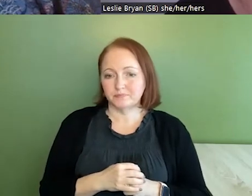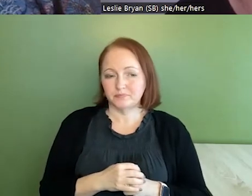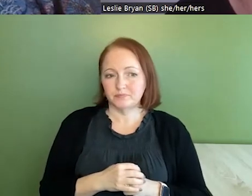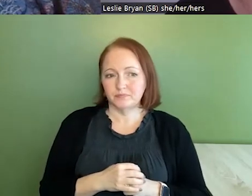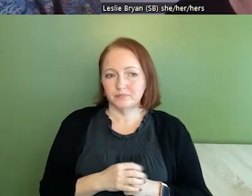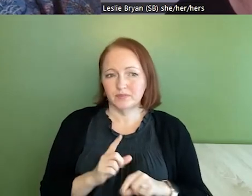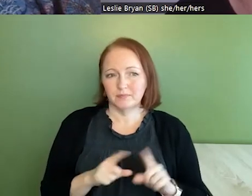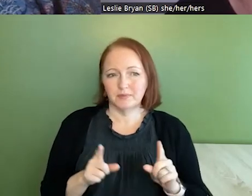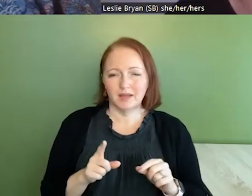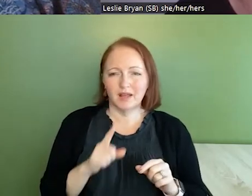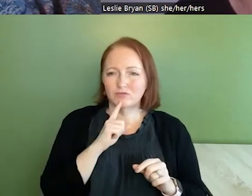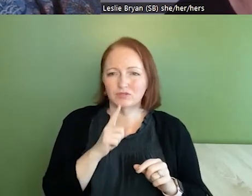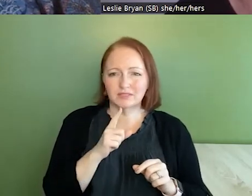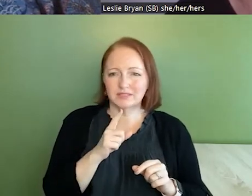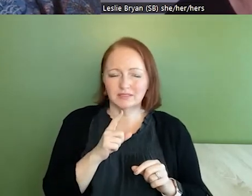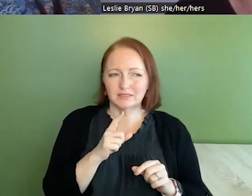But I really don't see,